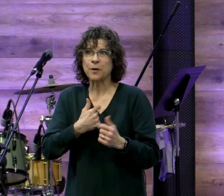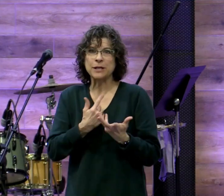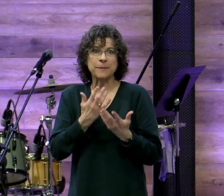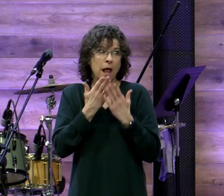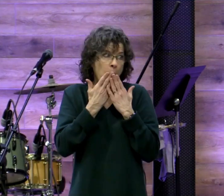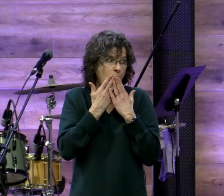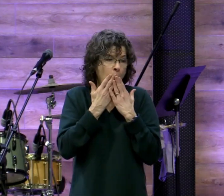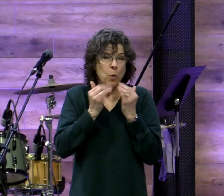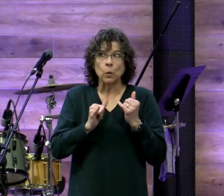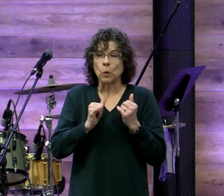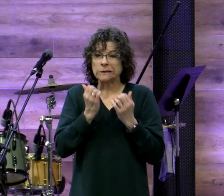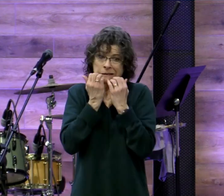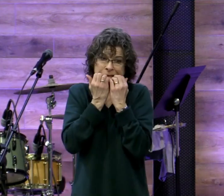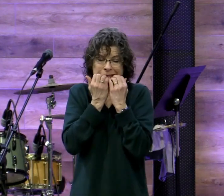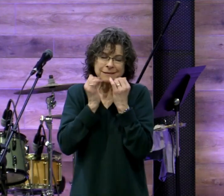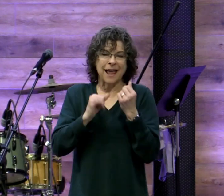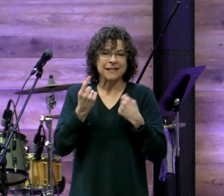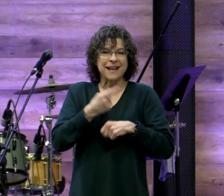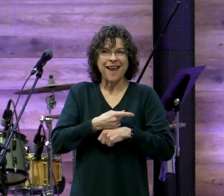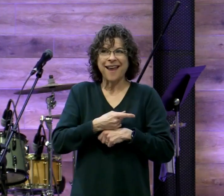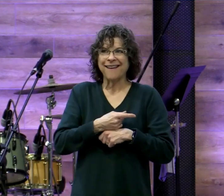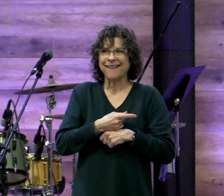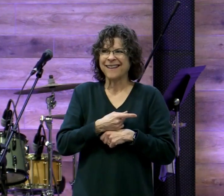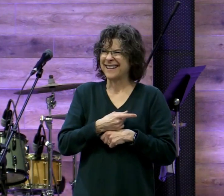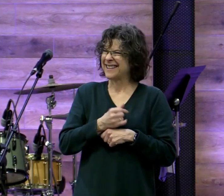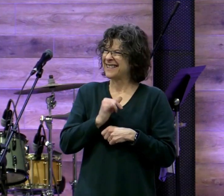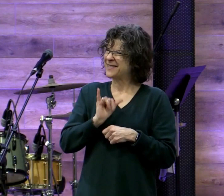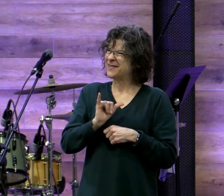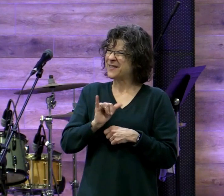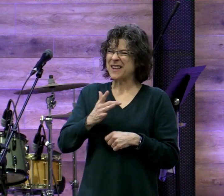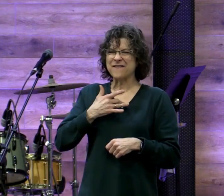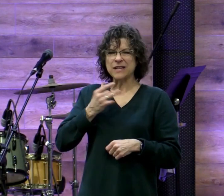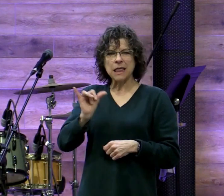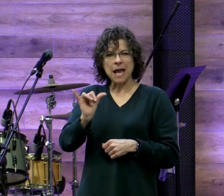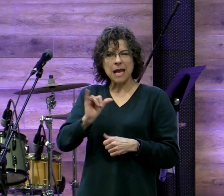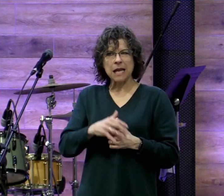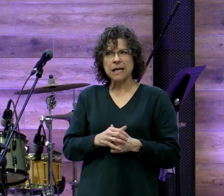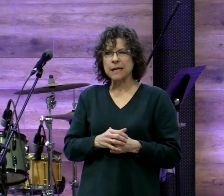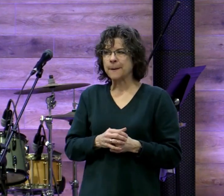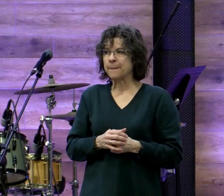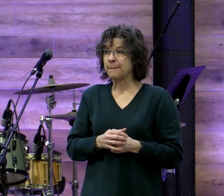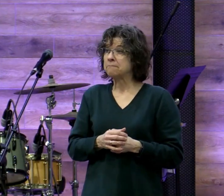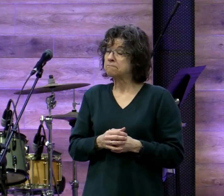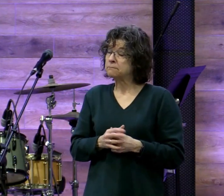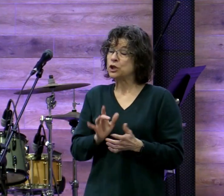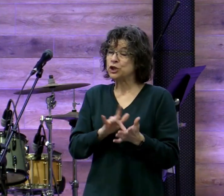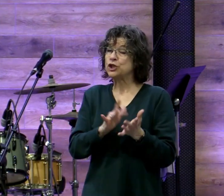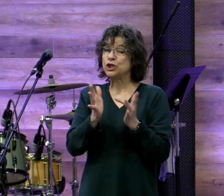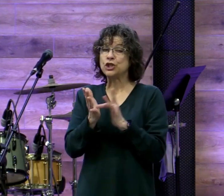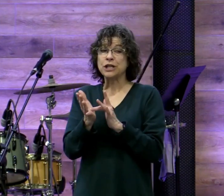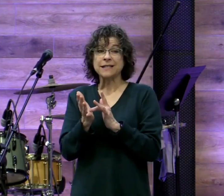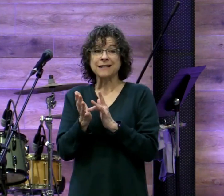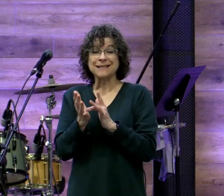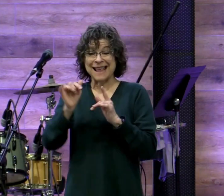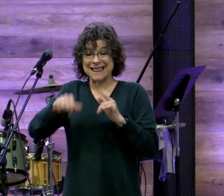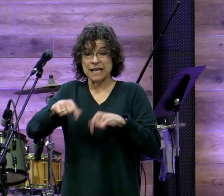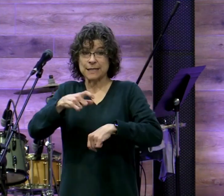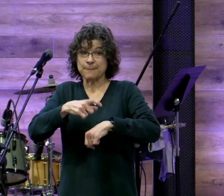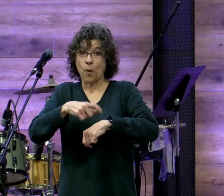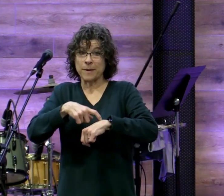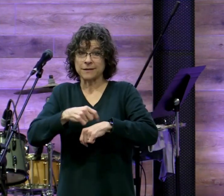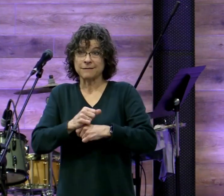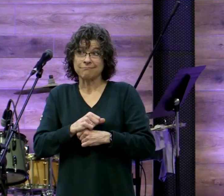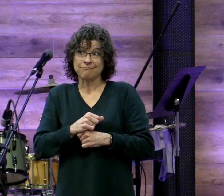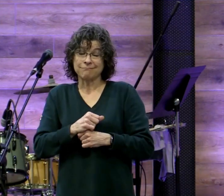friends to come around and celebrate with me? I don't think it's too far of a stretch to think that Jesus, in this moment at a wedding,